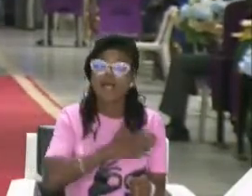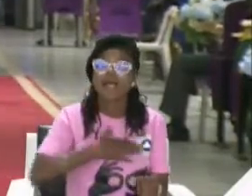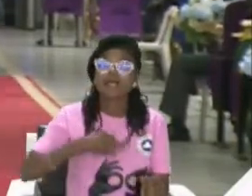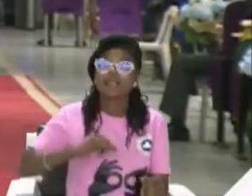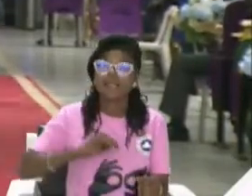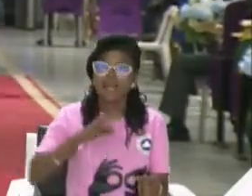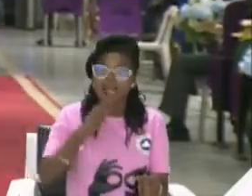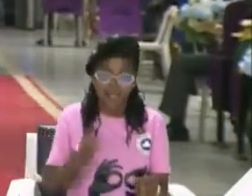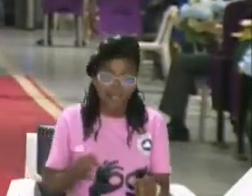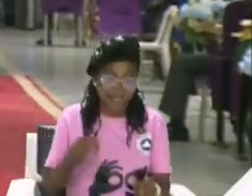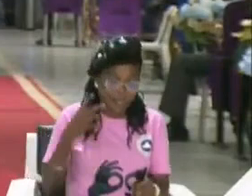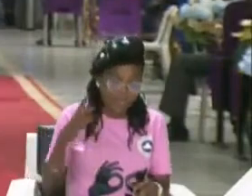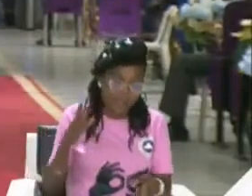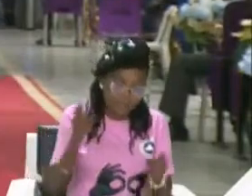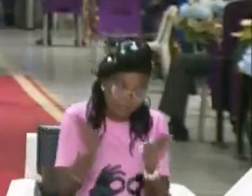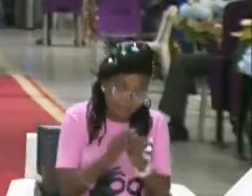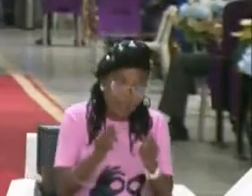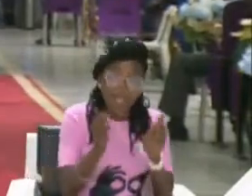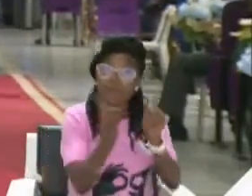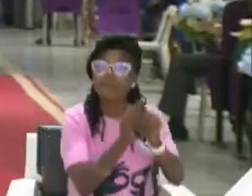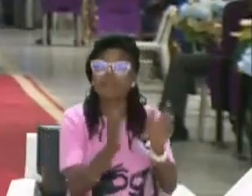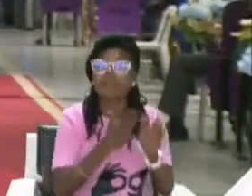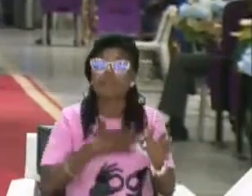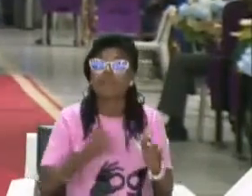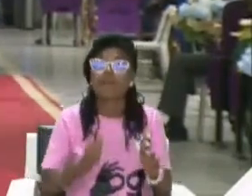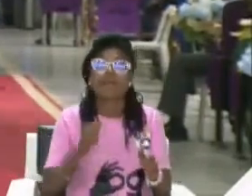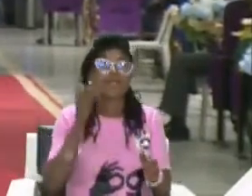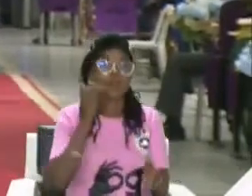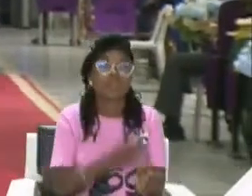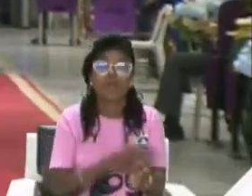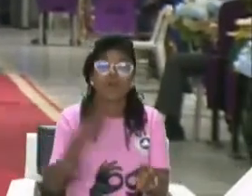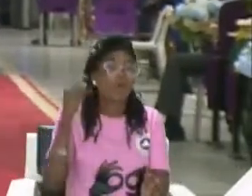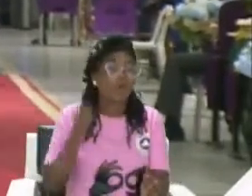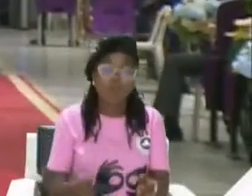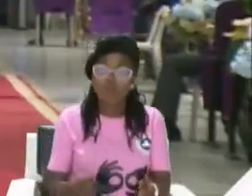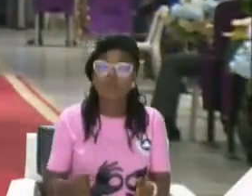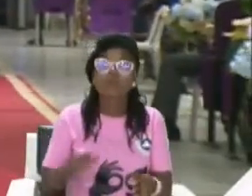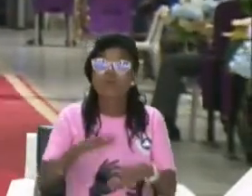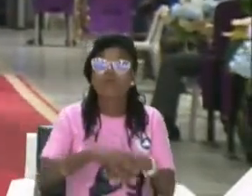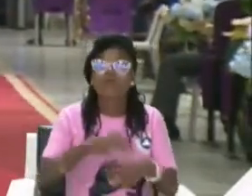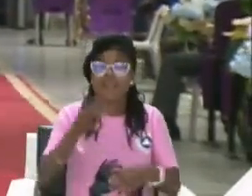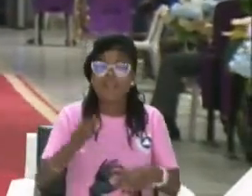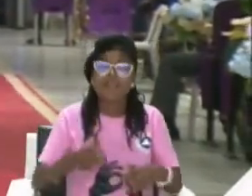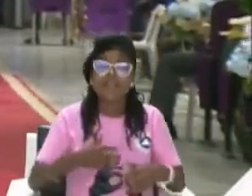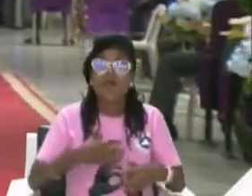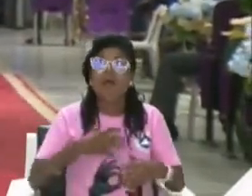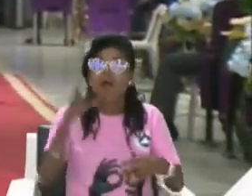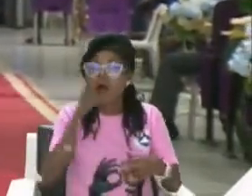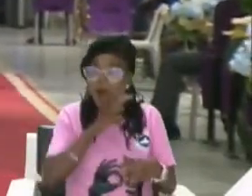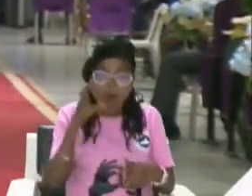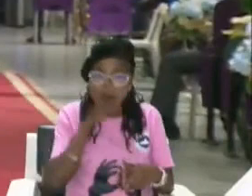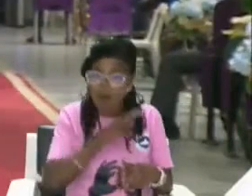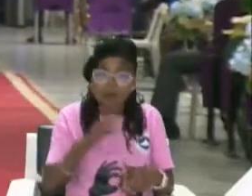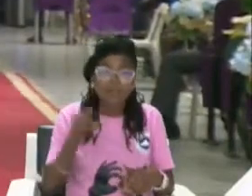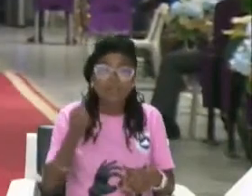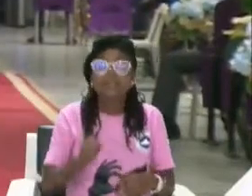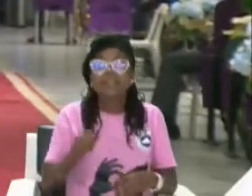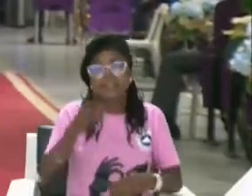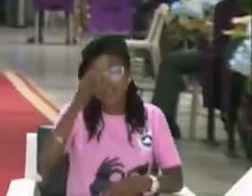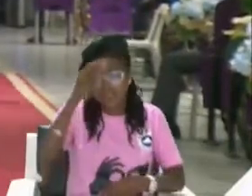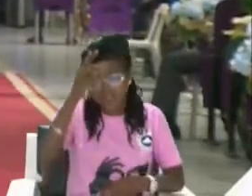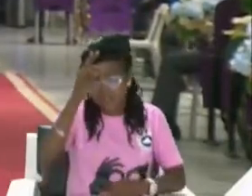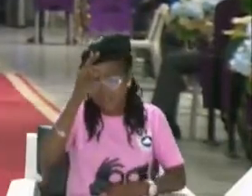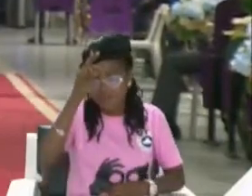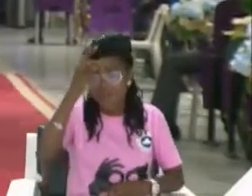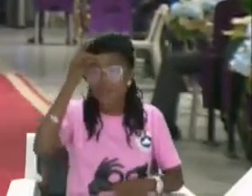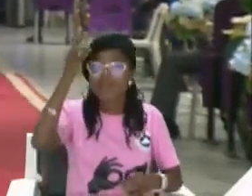high fever. The fever was so high, we observed that for some days. We saw that the fever was still on, nothing